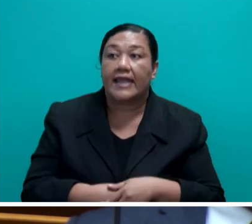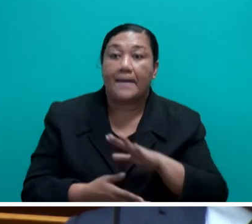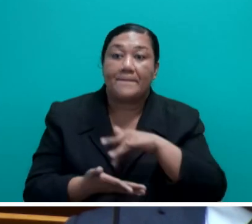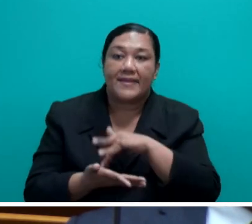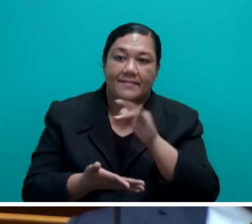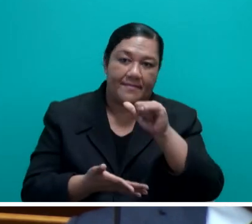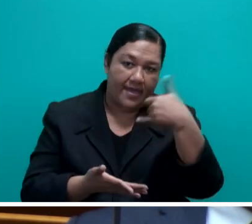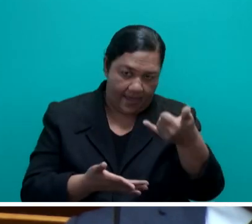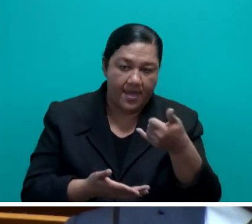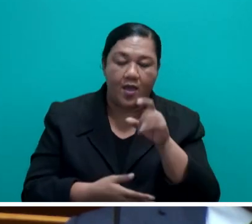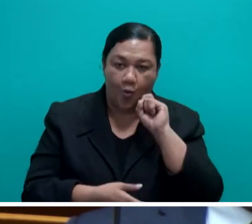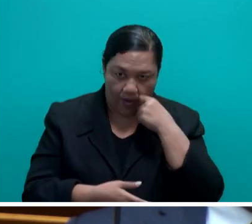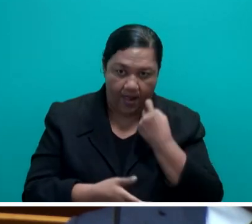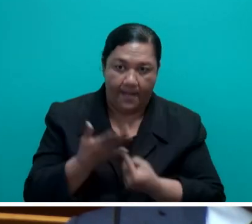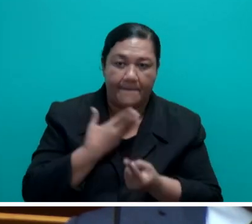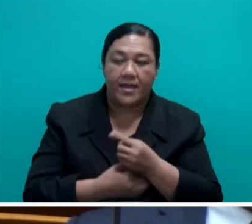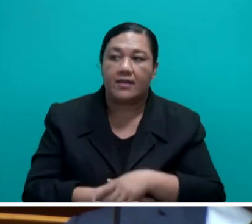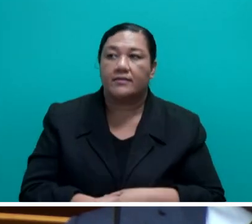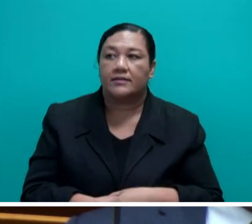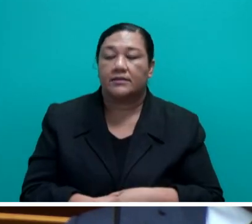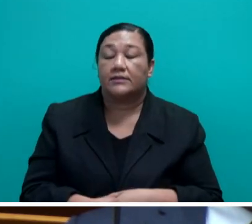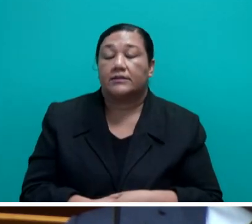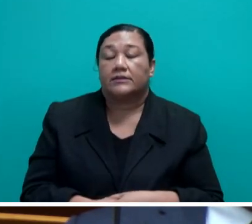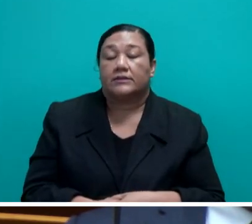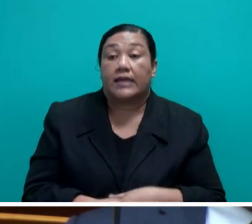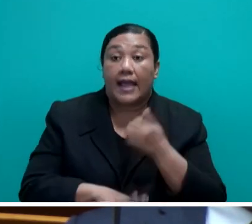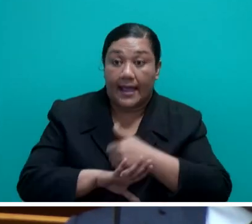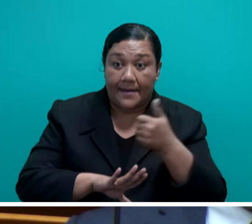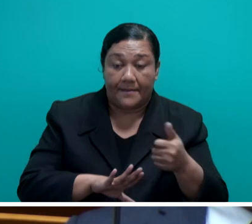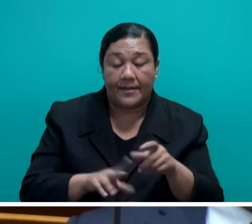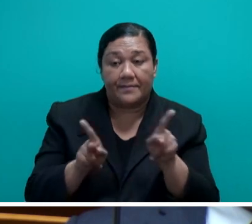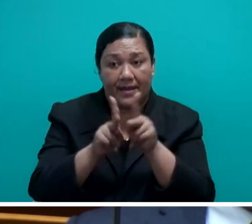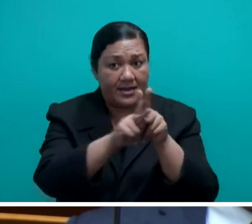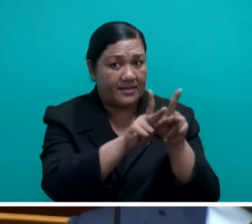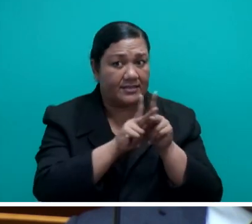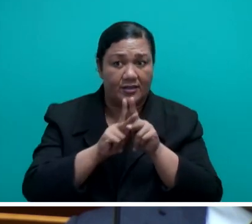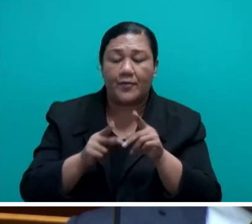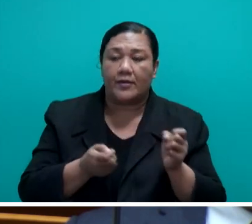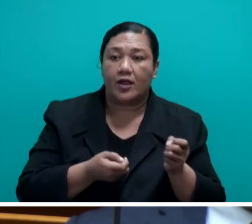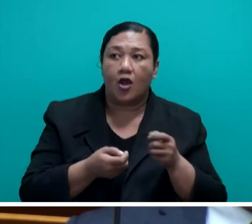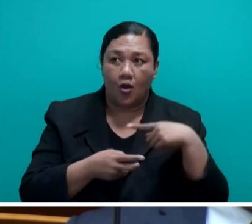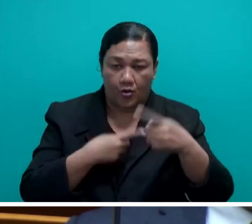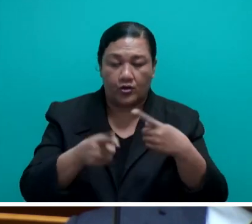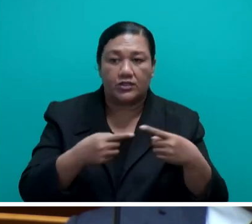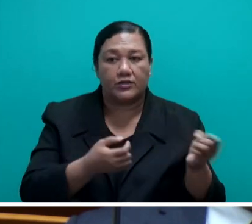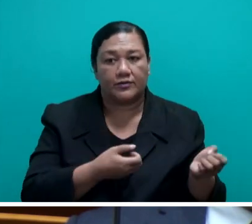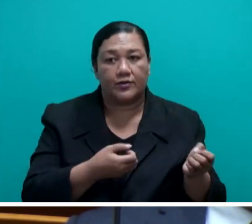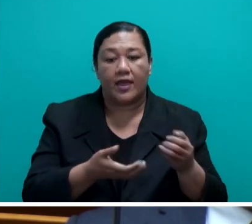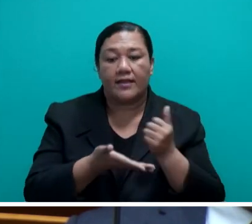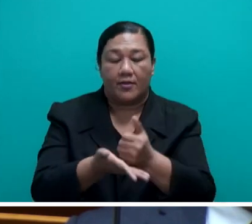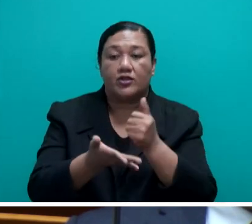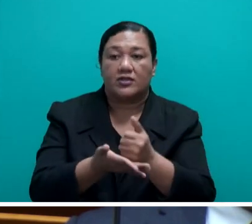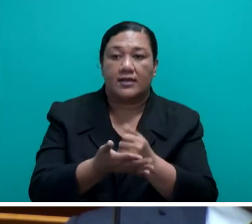Speaker. Madam Deputy Speaker, the government and community partnership continues with the provision of timber logging activity to